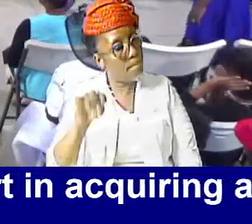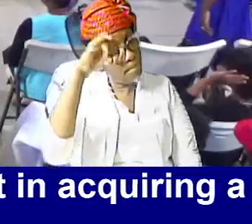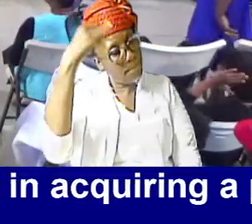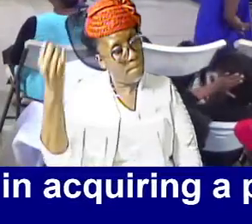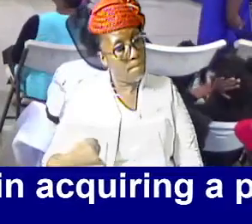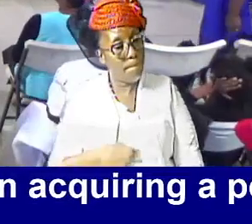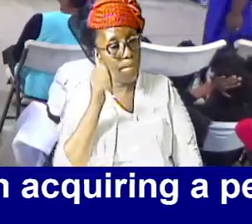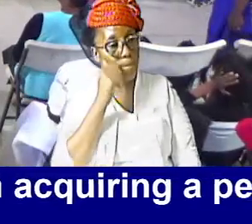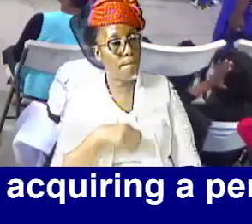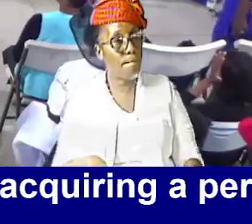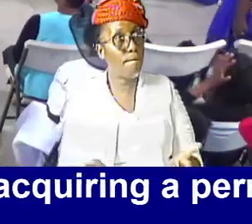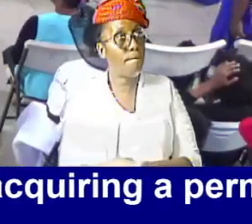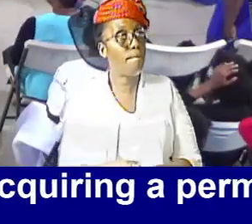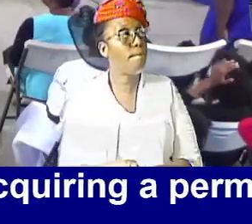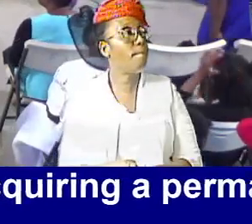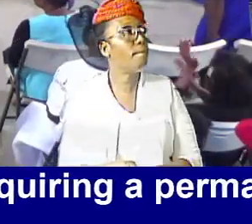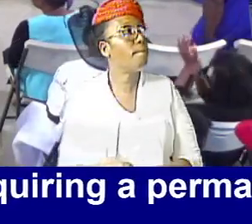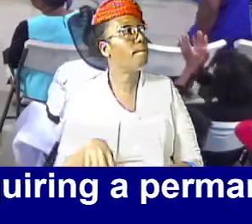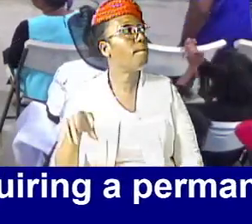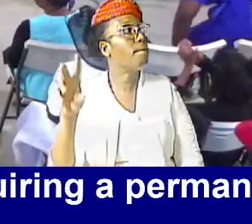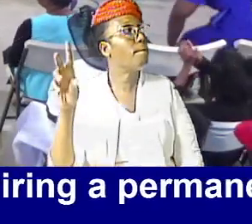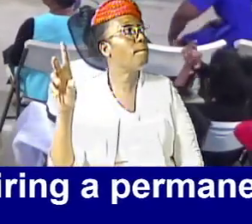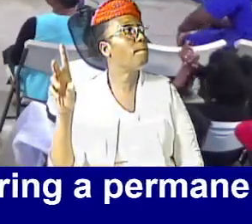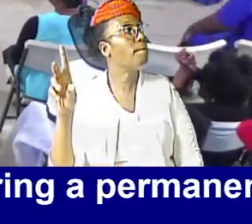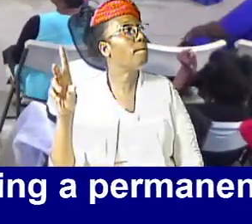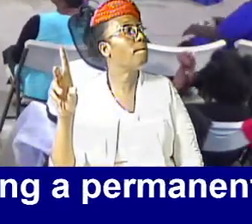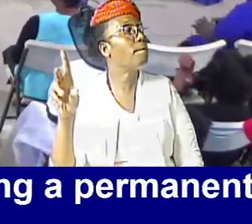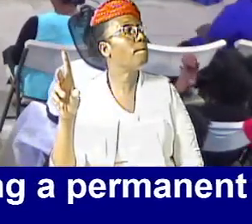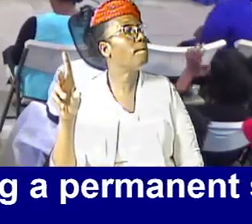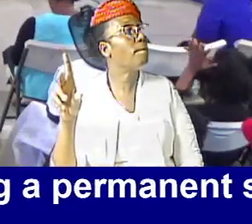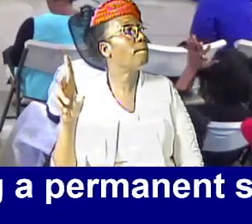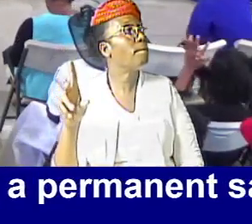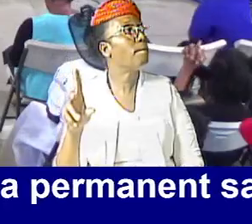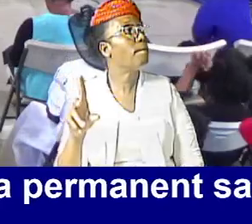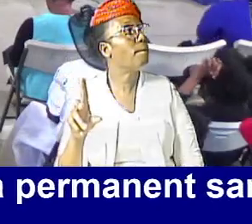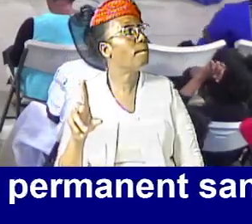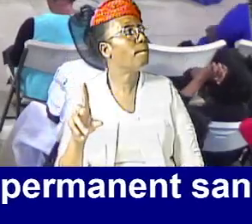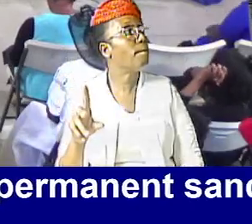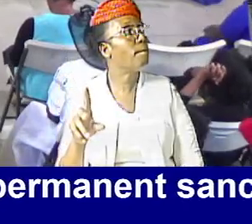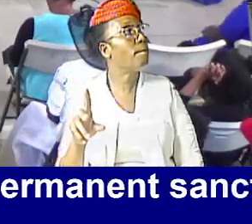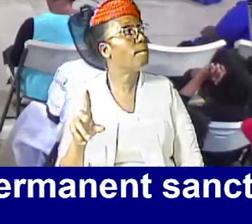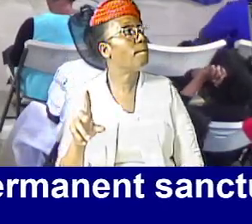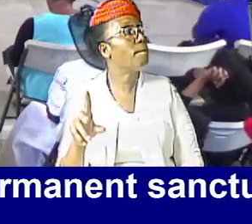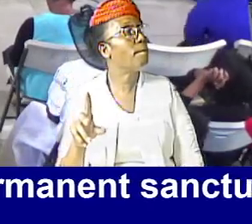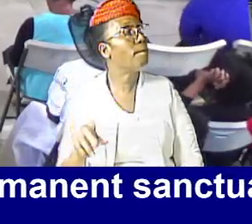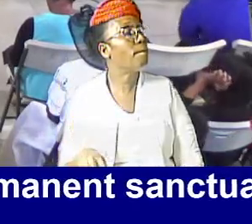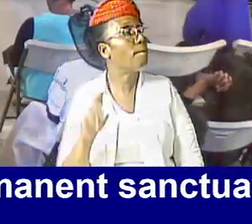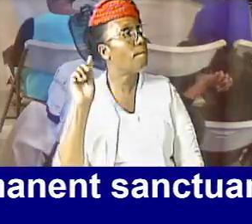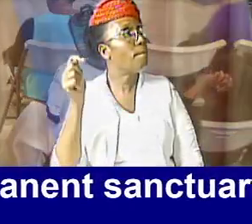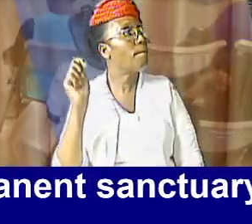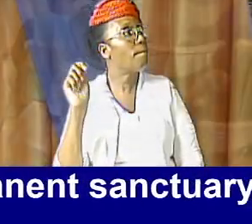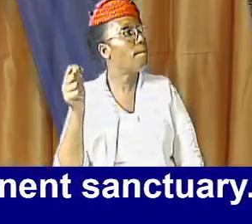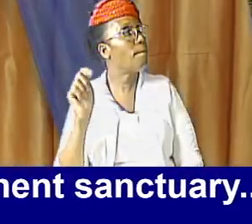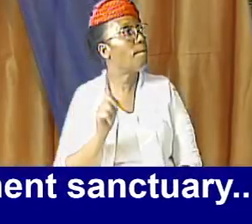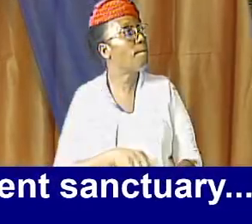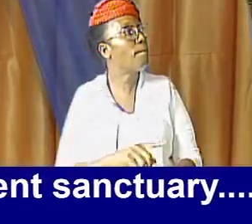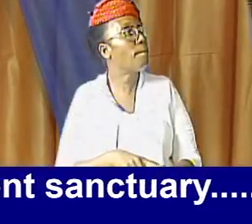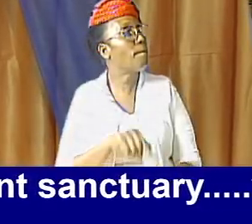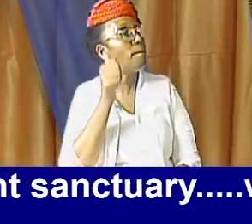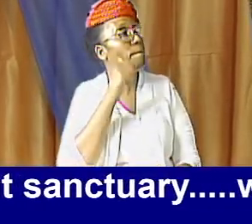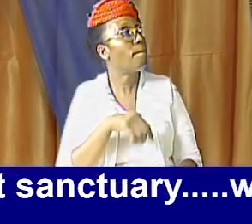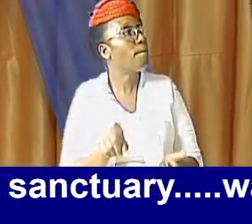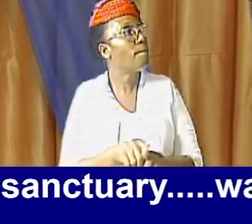invite Sister Diane Davis. Not Sister Diane Davis. We're going to invite testimony time. Sister